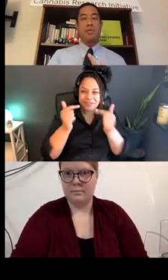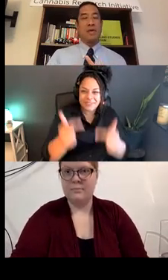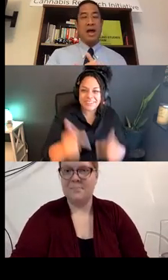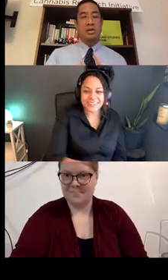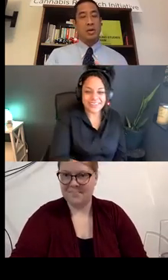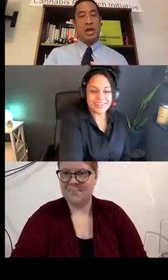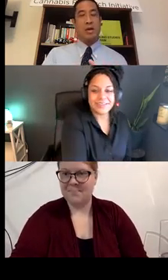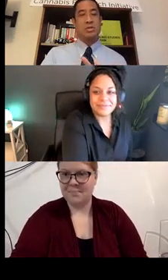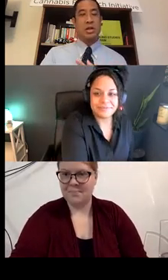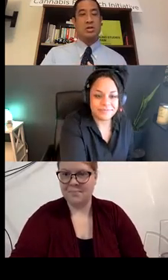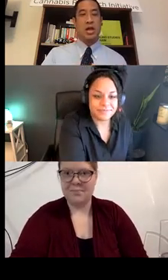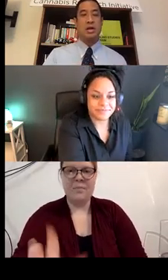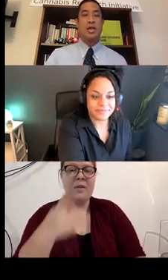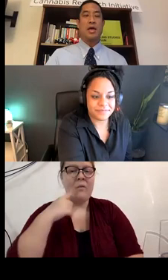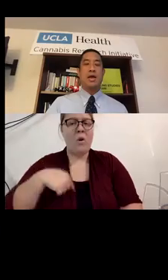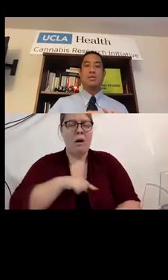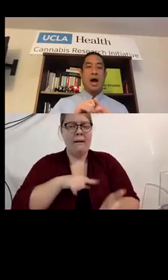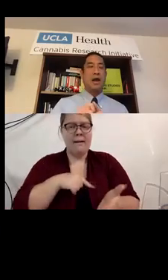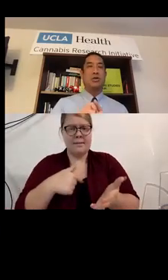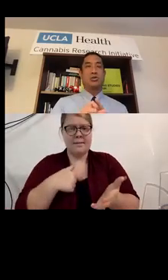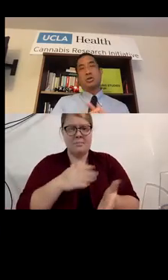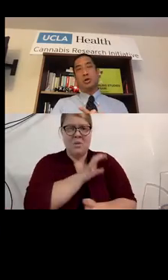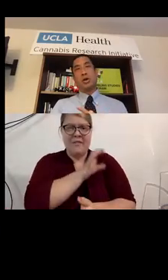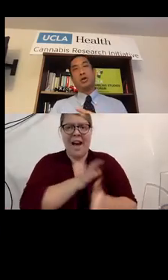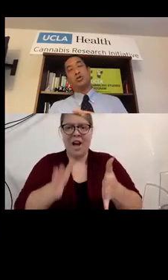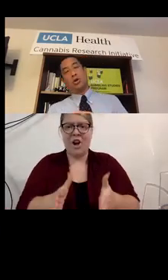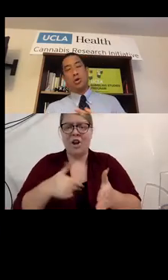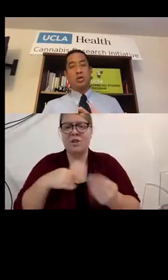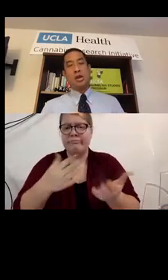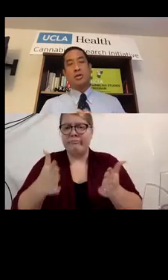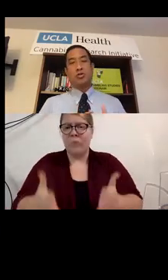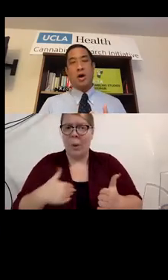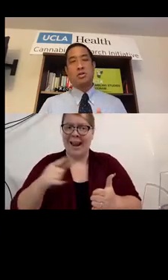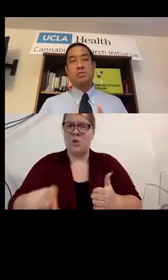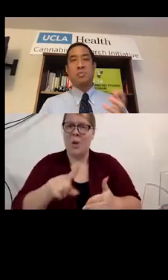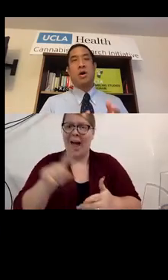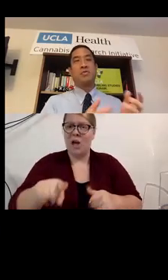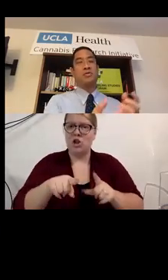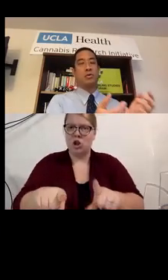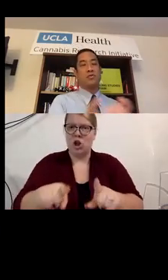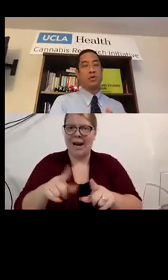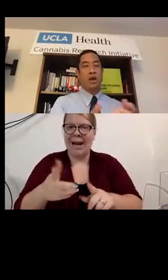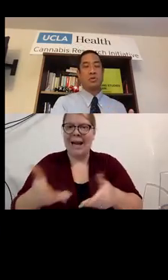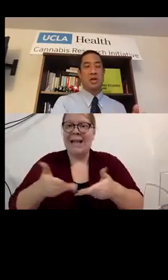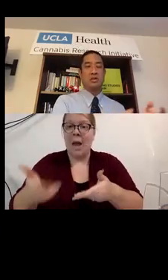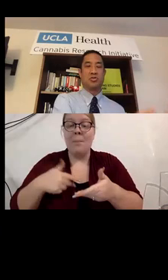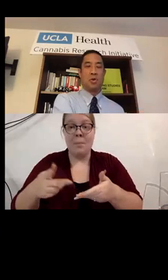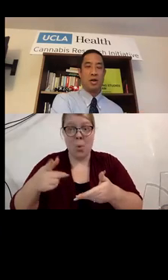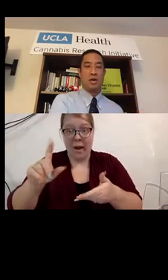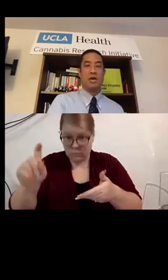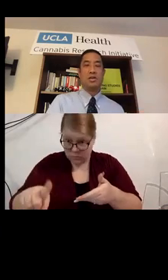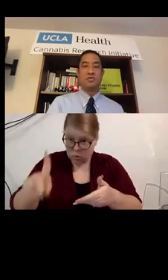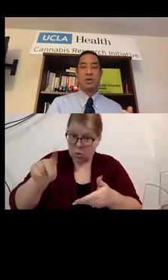the habit of asking about cannabis at intake, not just including it, do you use any other drugs? Because people oftentimes don't view cannabis as a